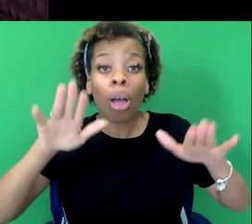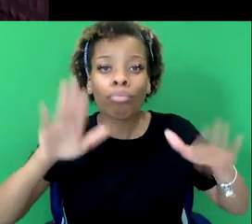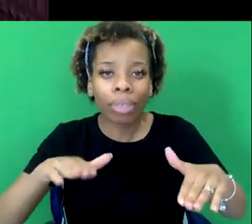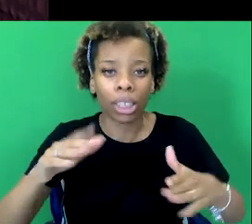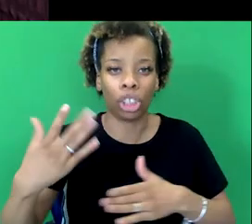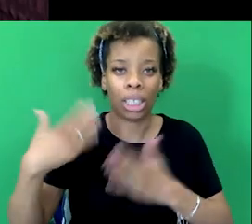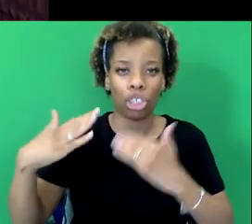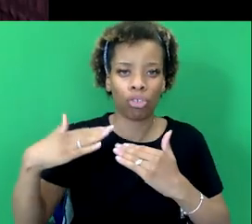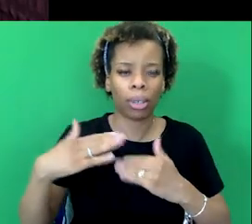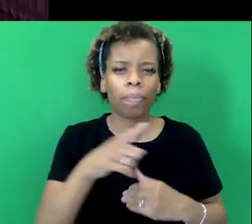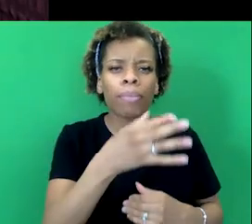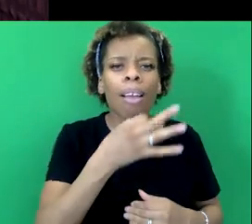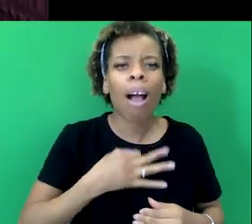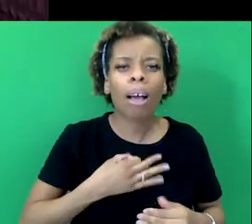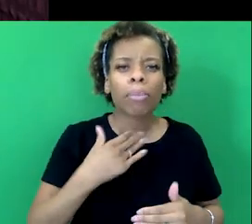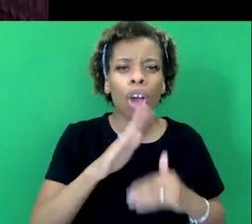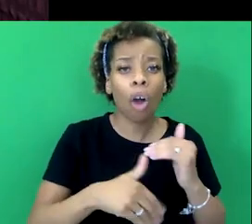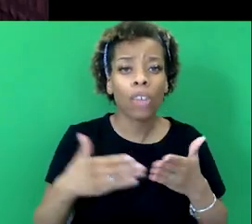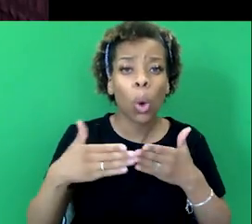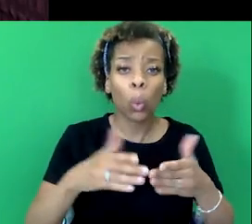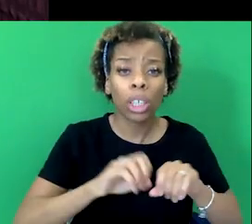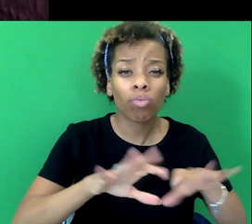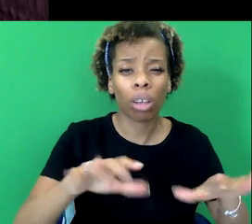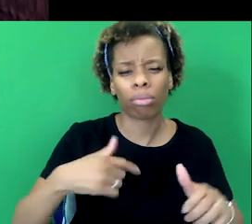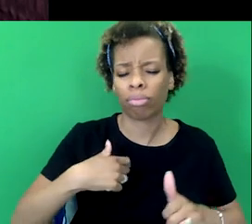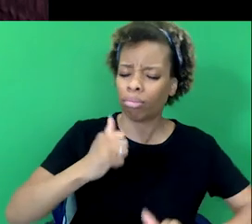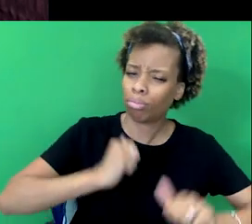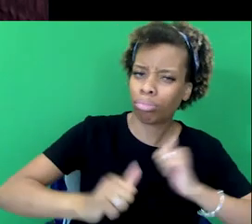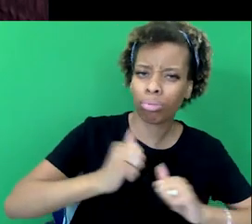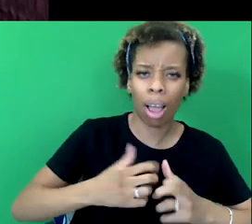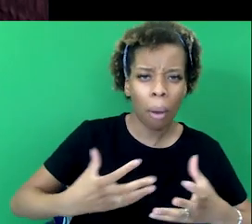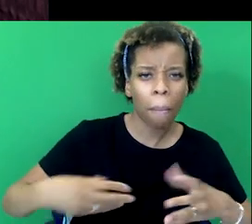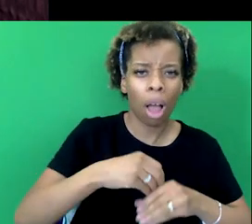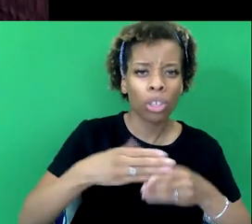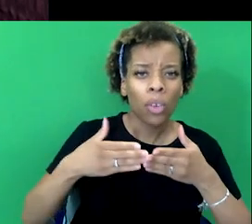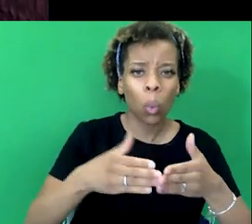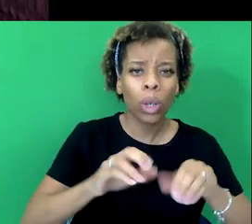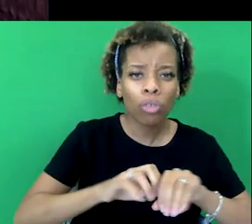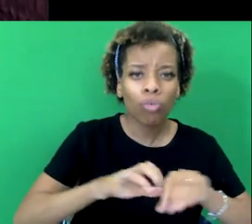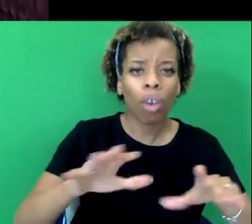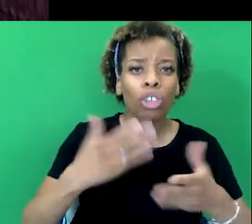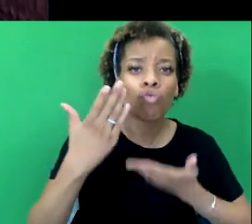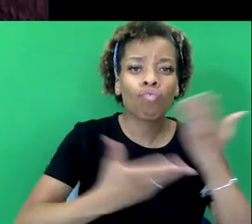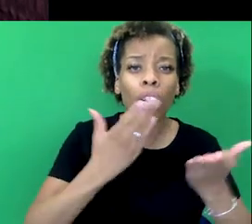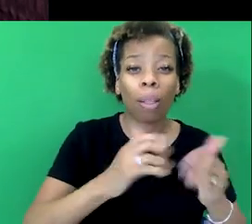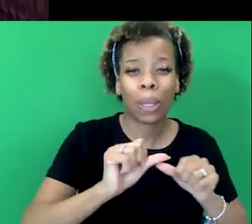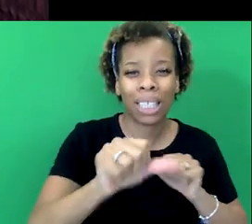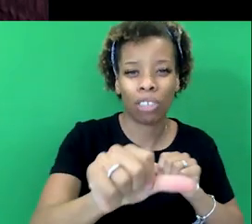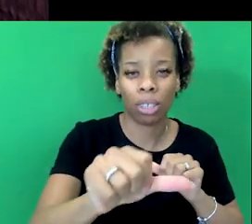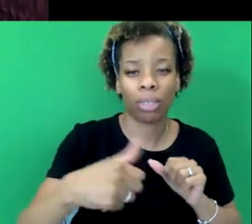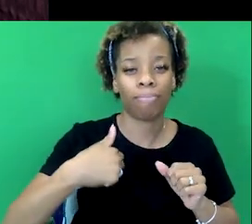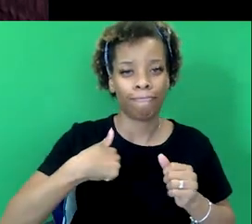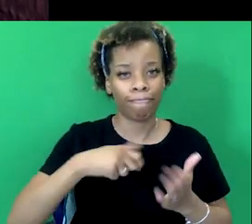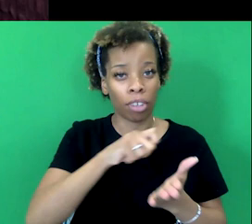about Windrush. So I was very proud to be involved in the Windrush Chronicles series. And I wrote about the Deptford